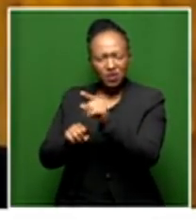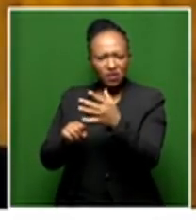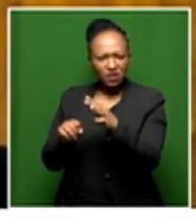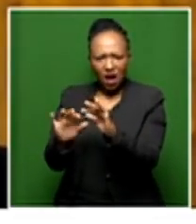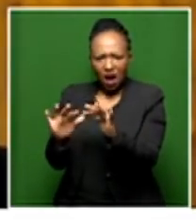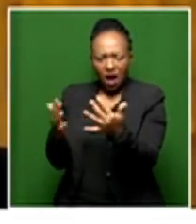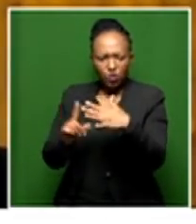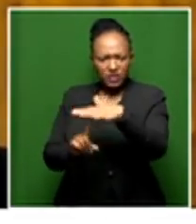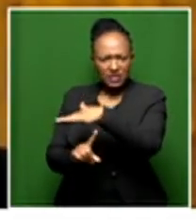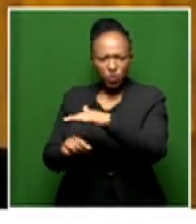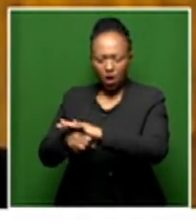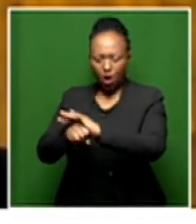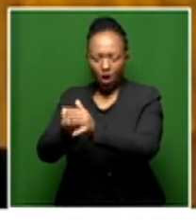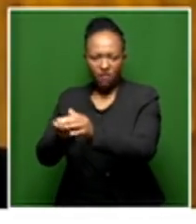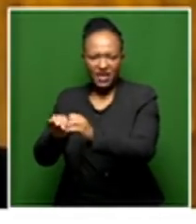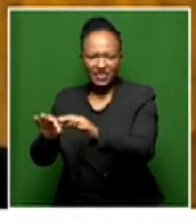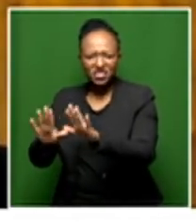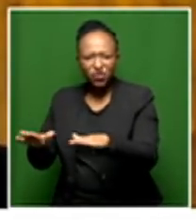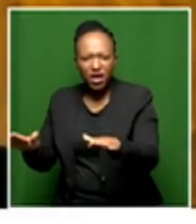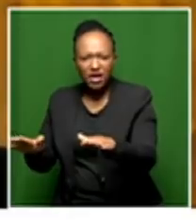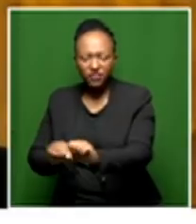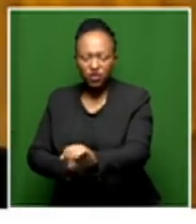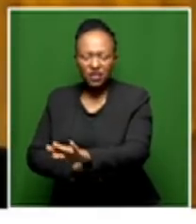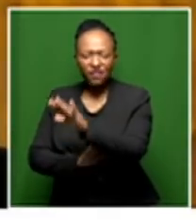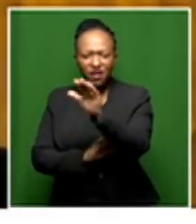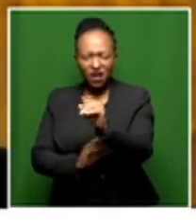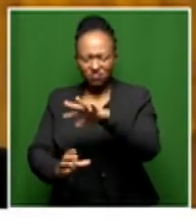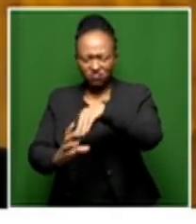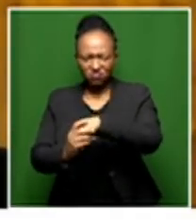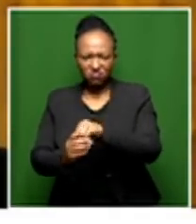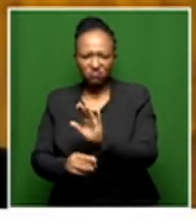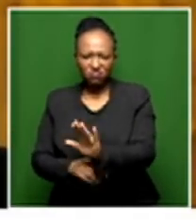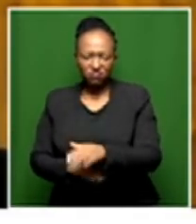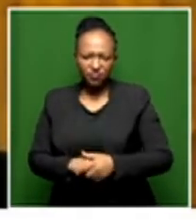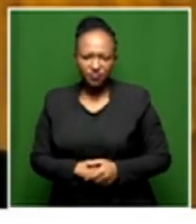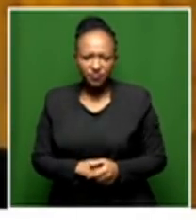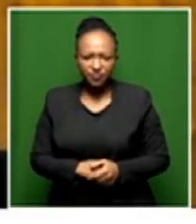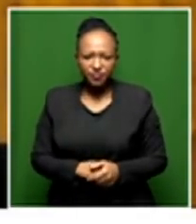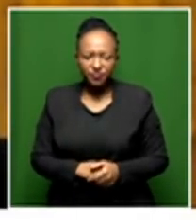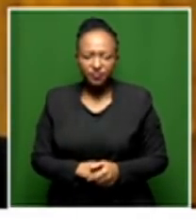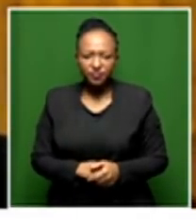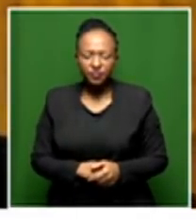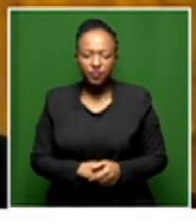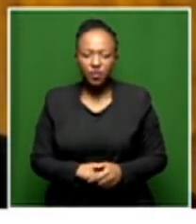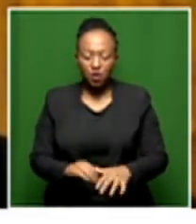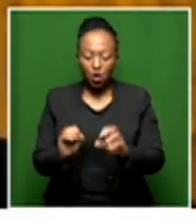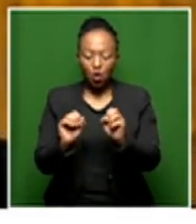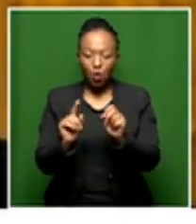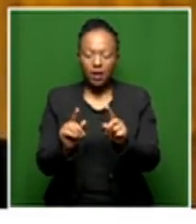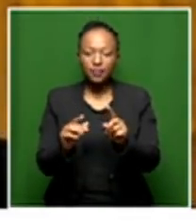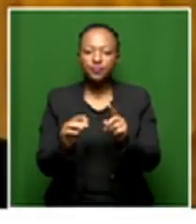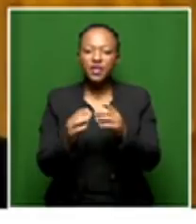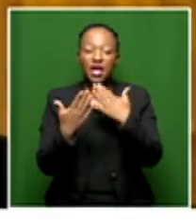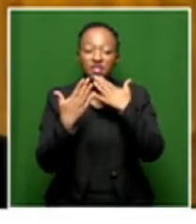looking, COVID-19 in children in a South African perspective. Okay, so thank you for that